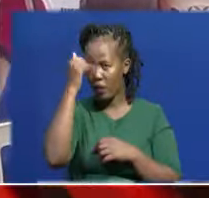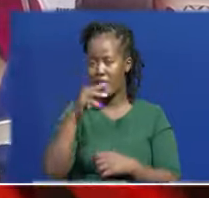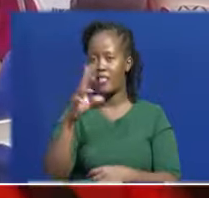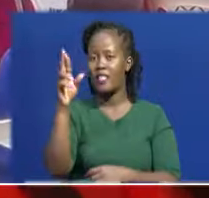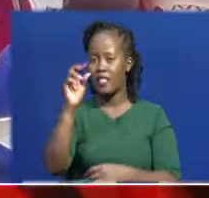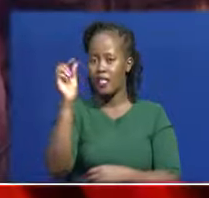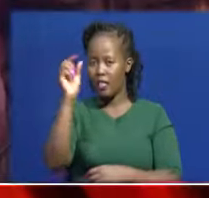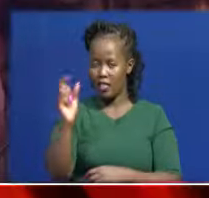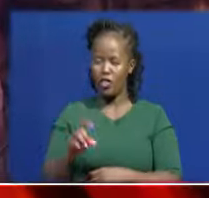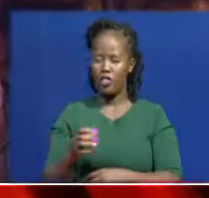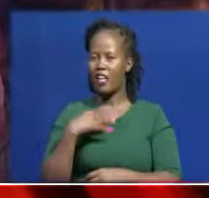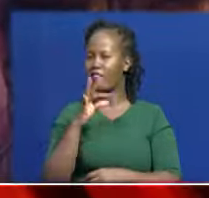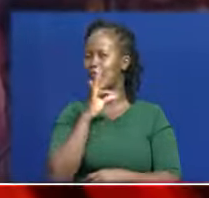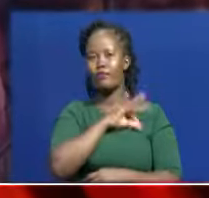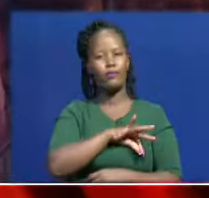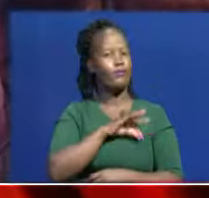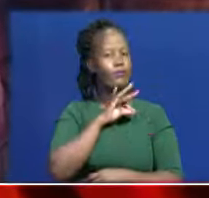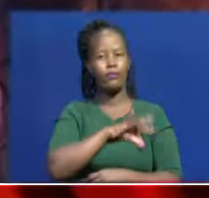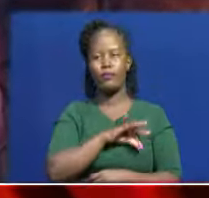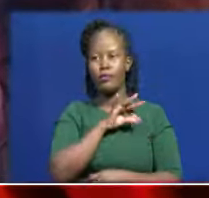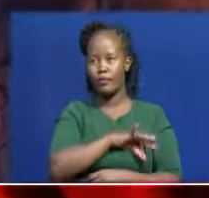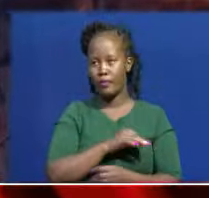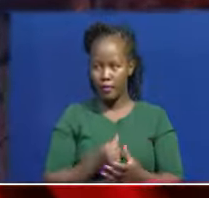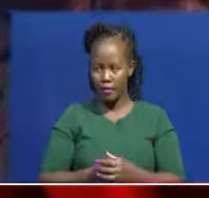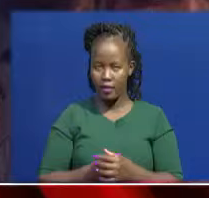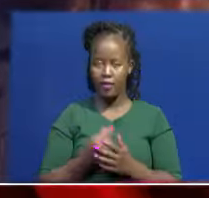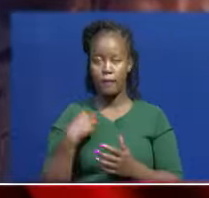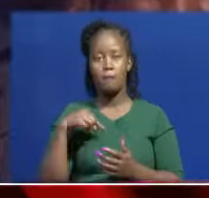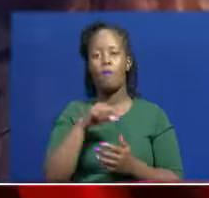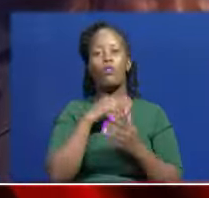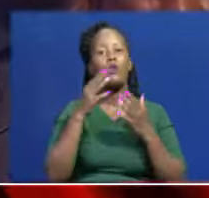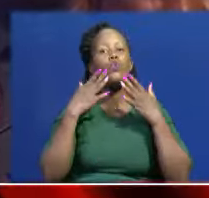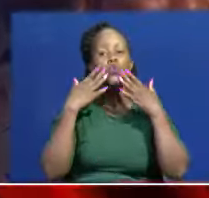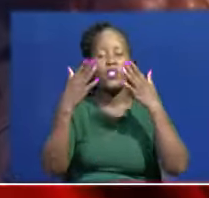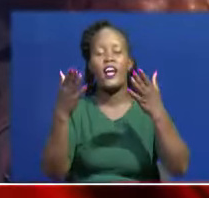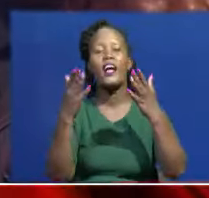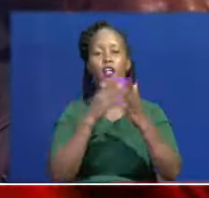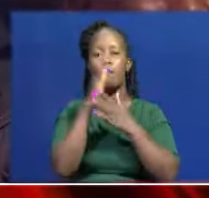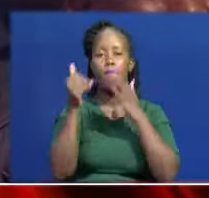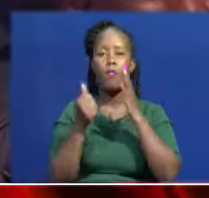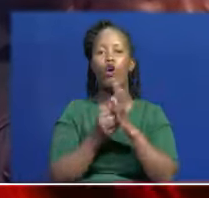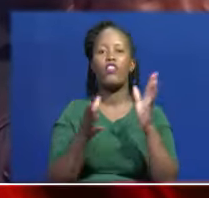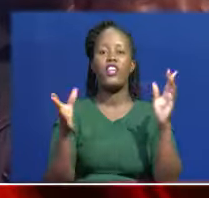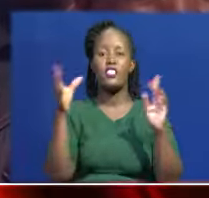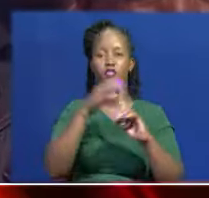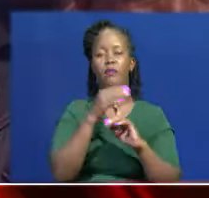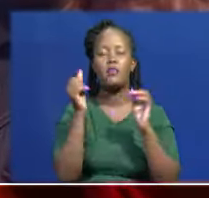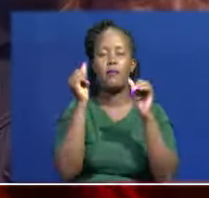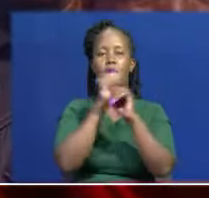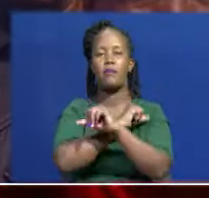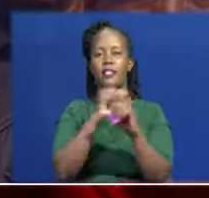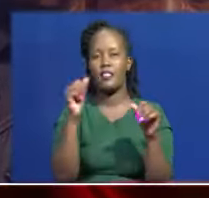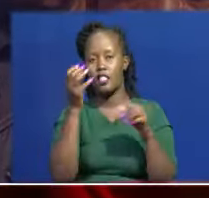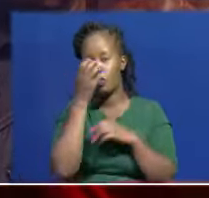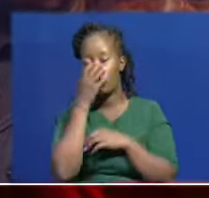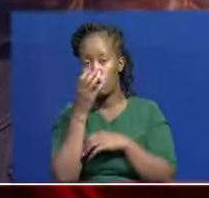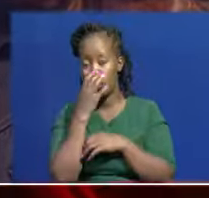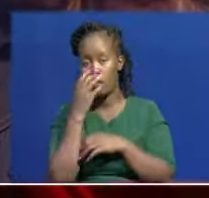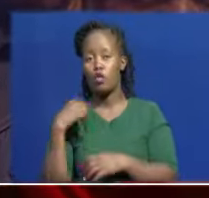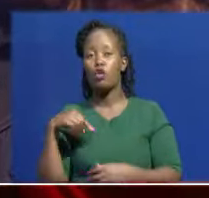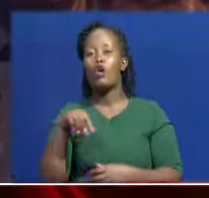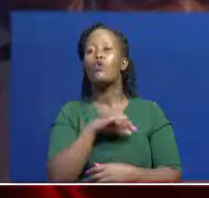reaped benefits. Kwa sababu tunashukuru yale ambao mheshimiwa Dr. William Ruto ametutendea kama